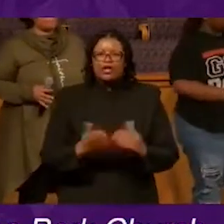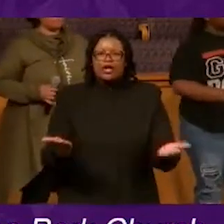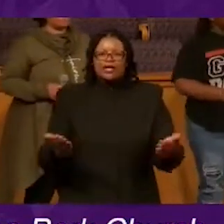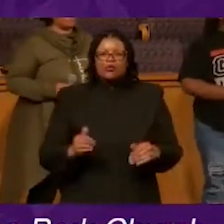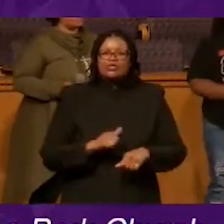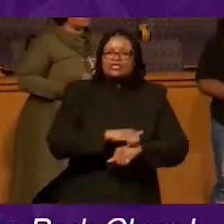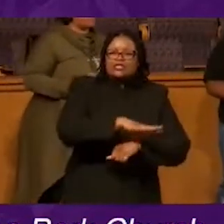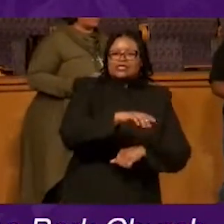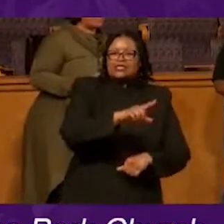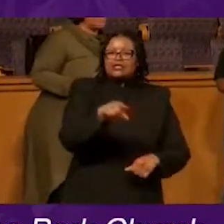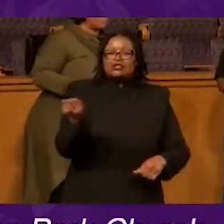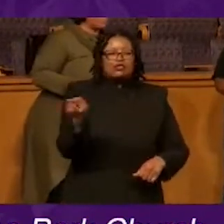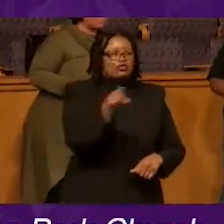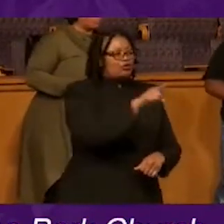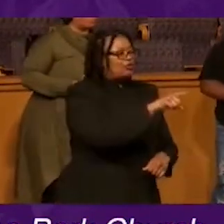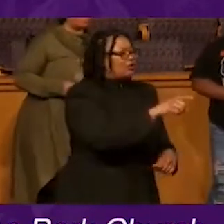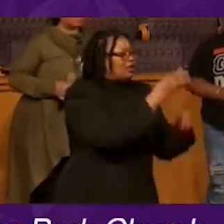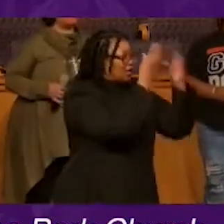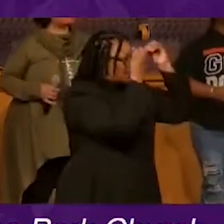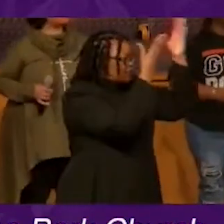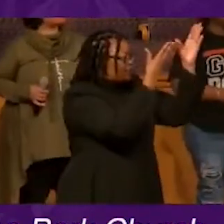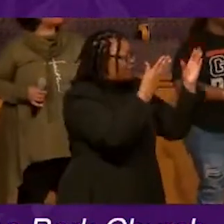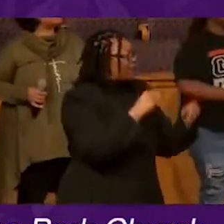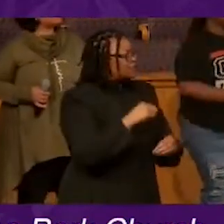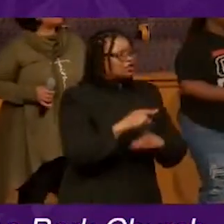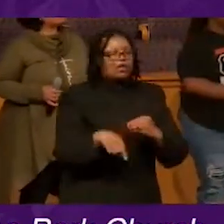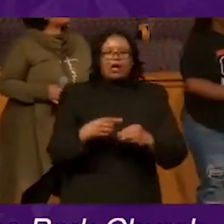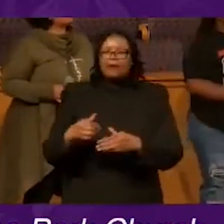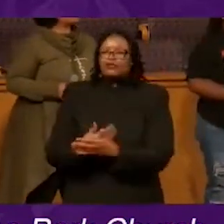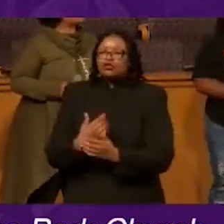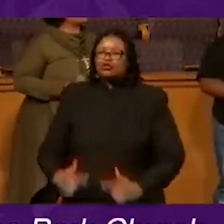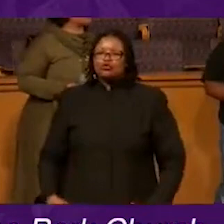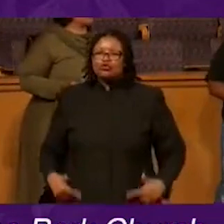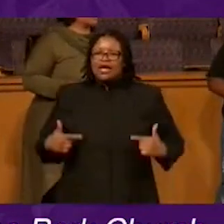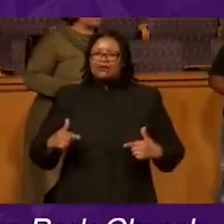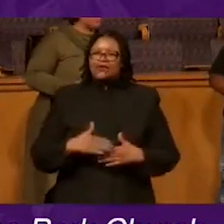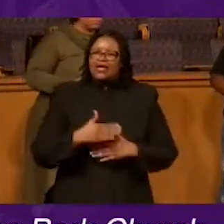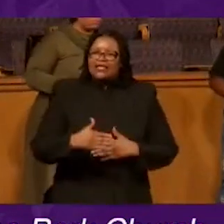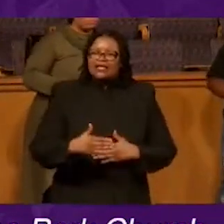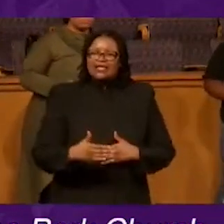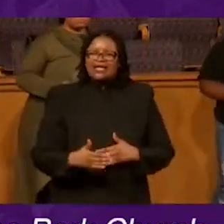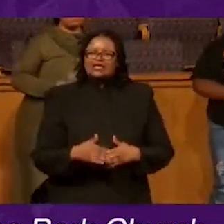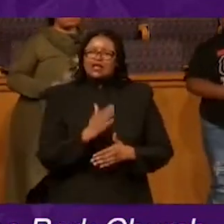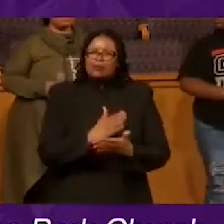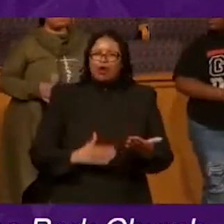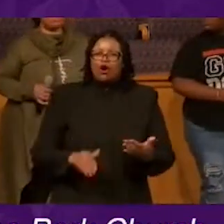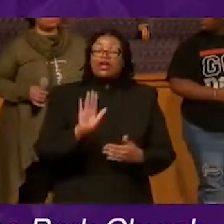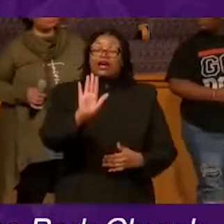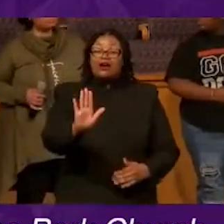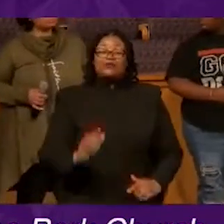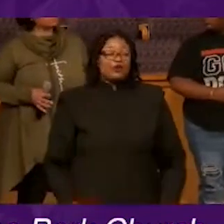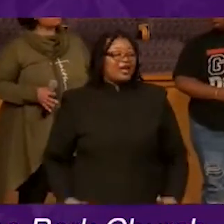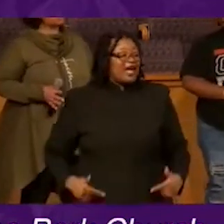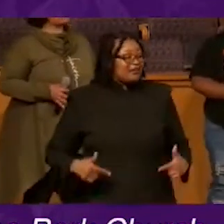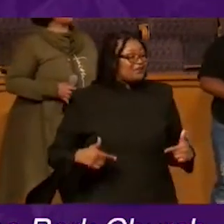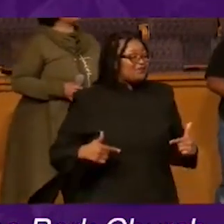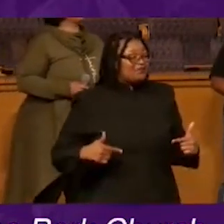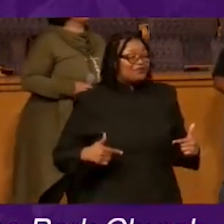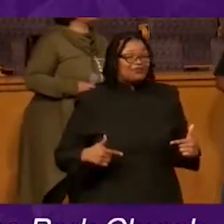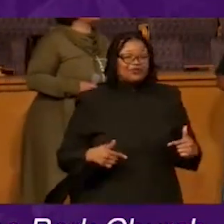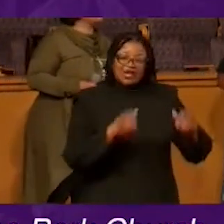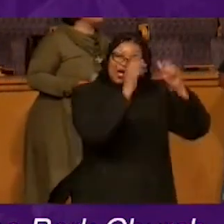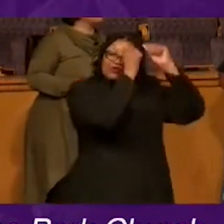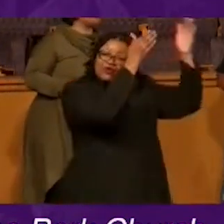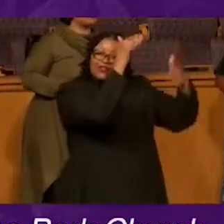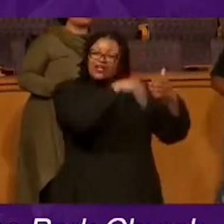you some information about this new life and the next steps of your life in God. Father, in the